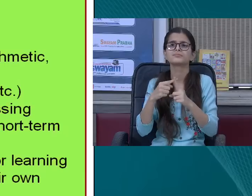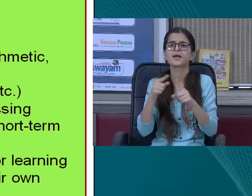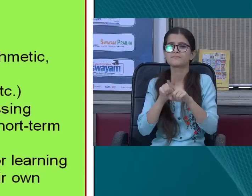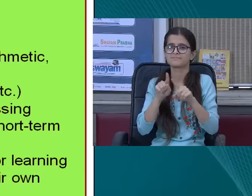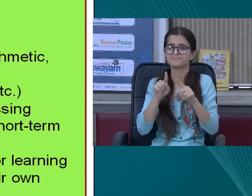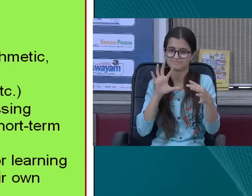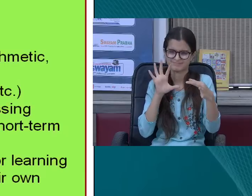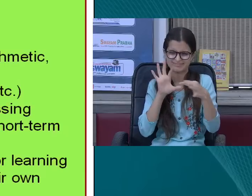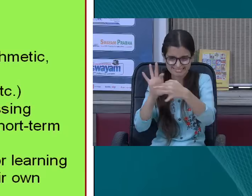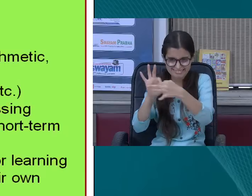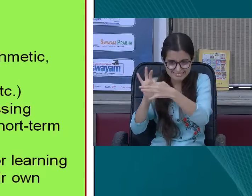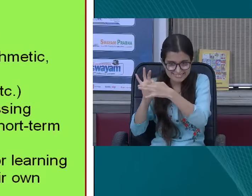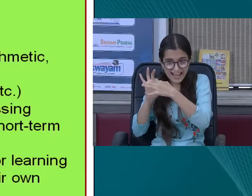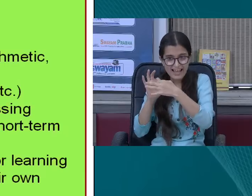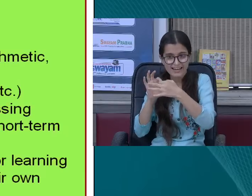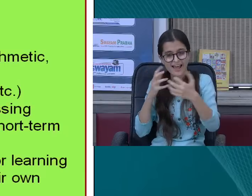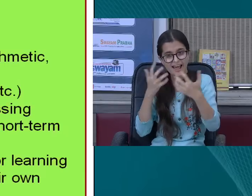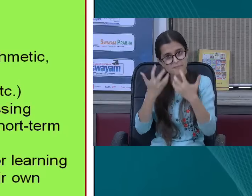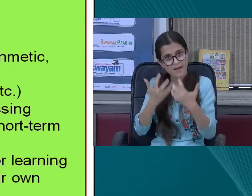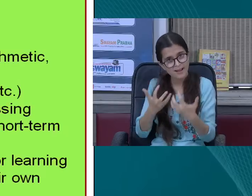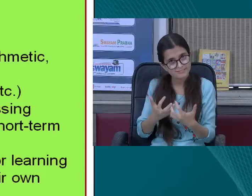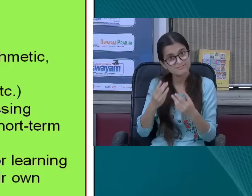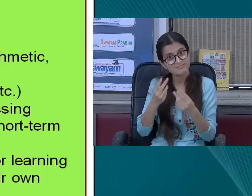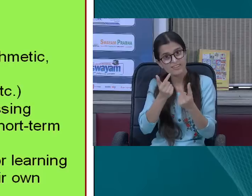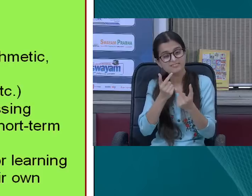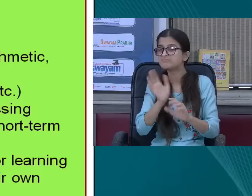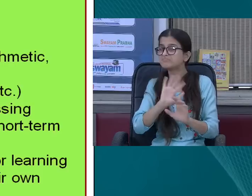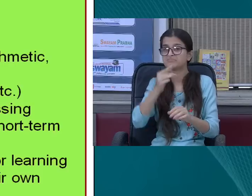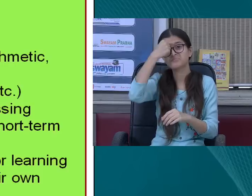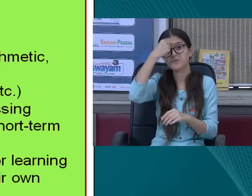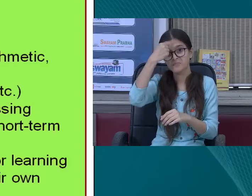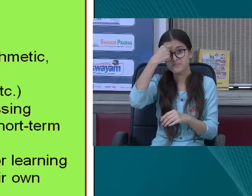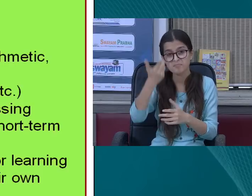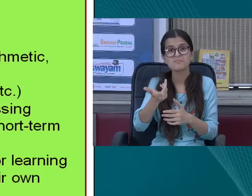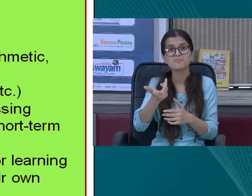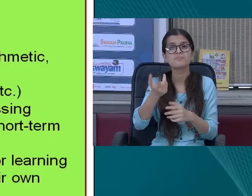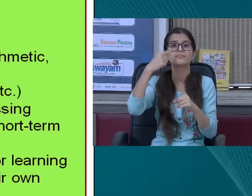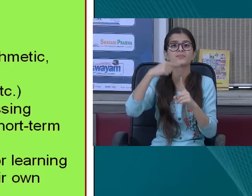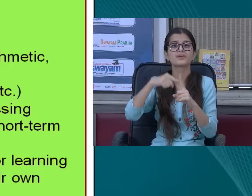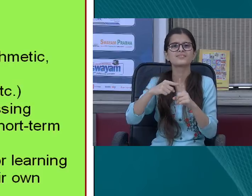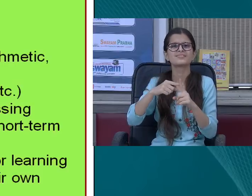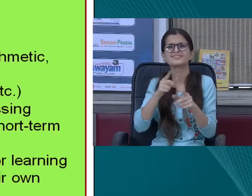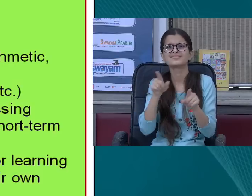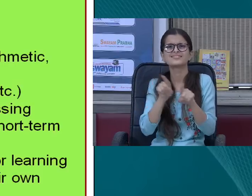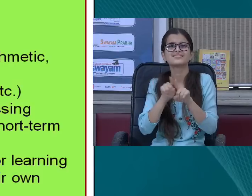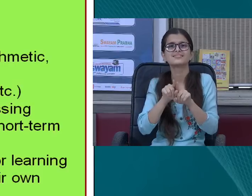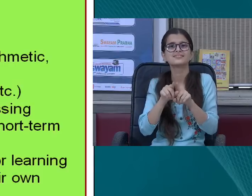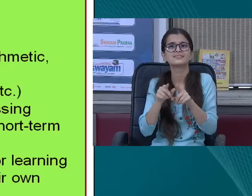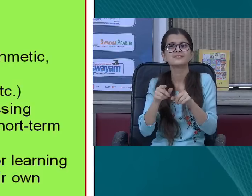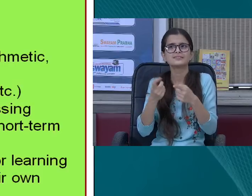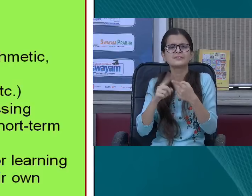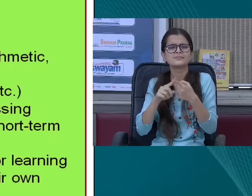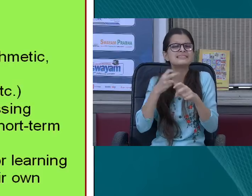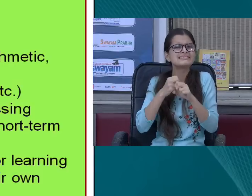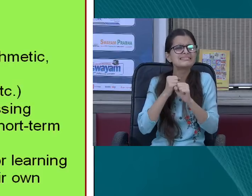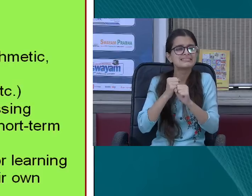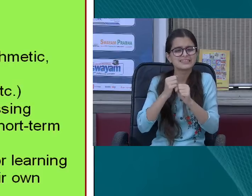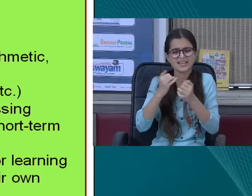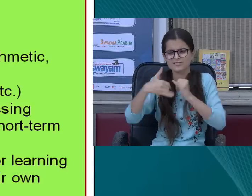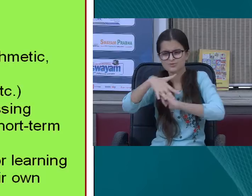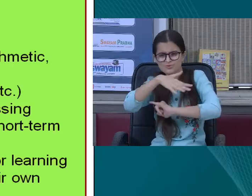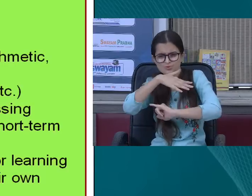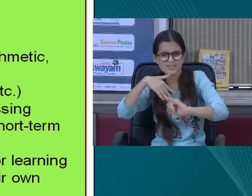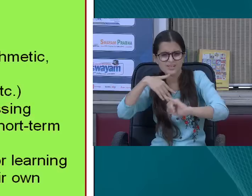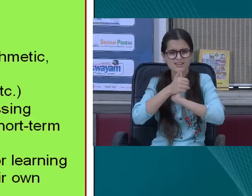coordination problem. And not only in the verbal language, even non-verbally, that they have difficulty, and social skills